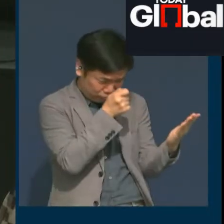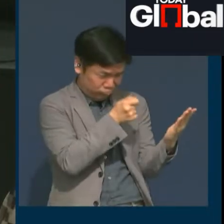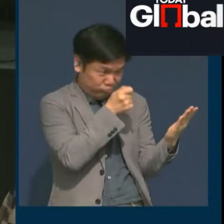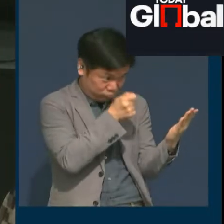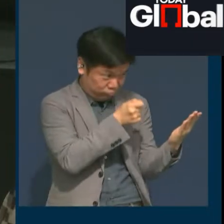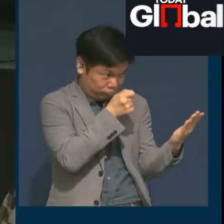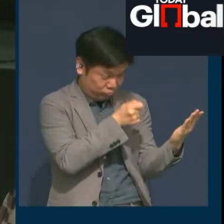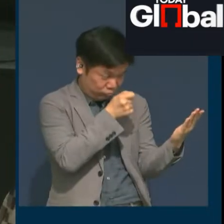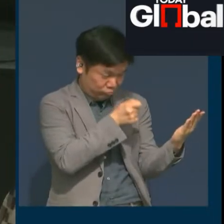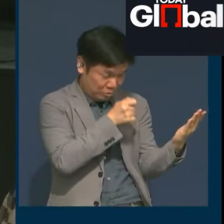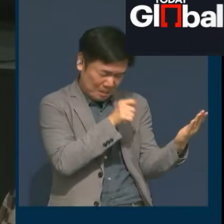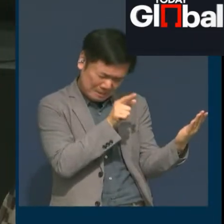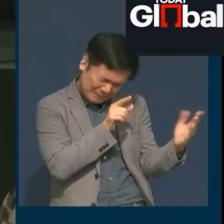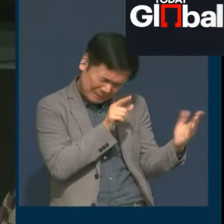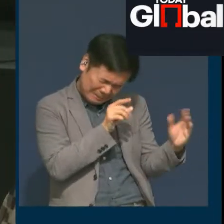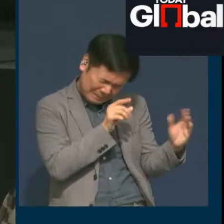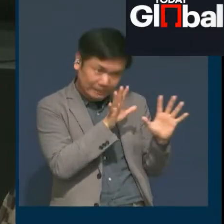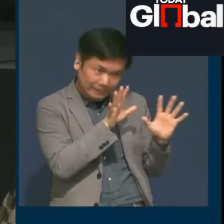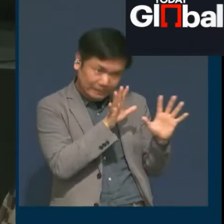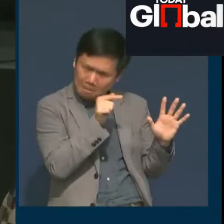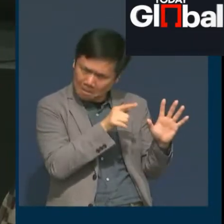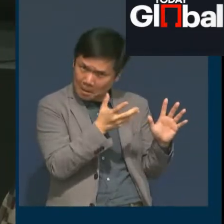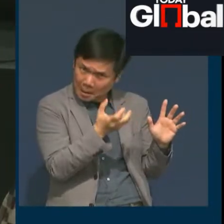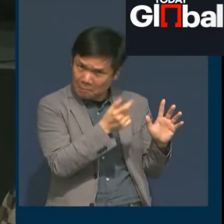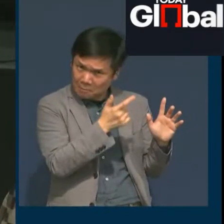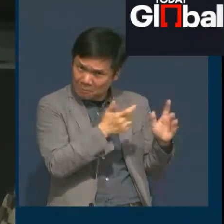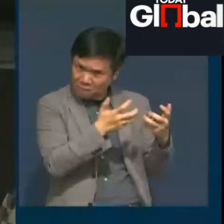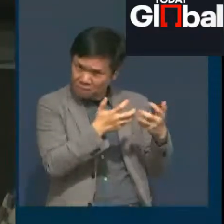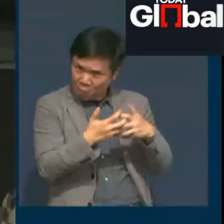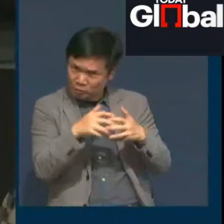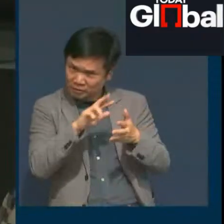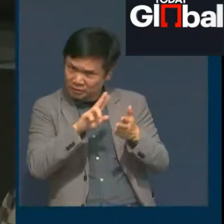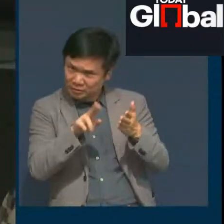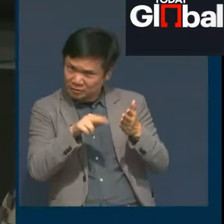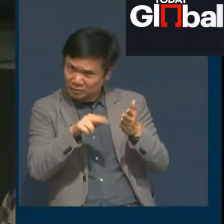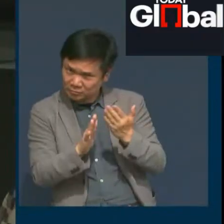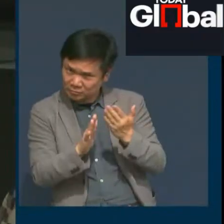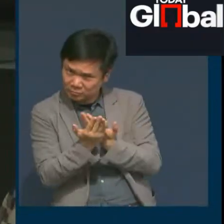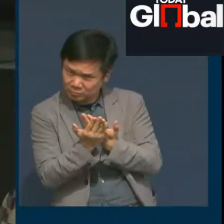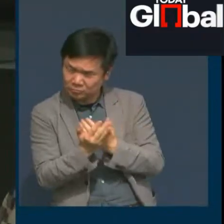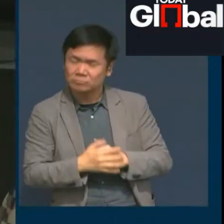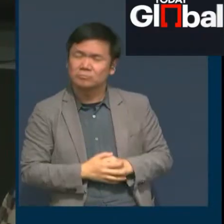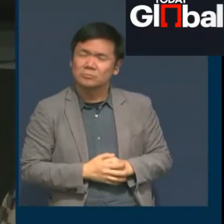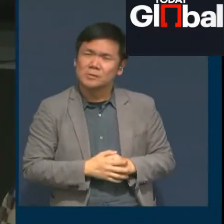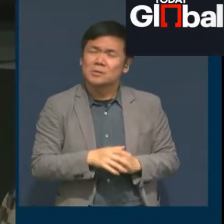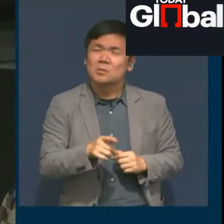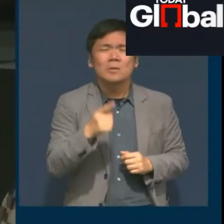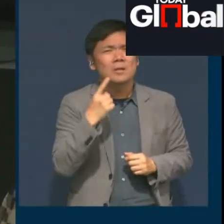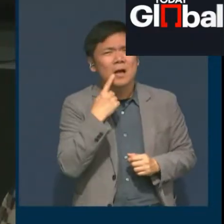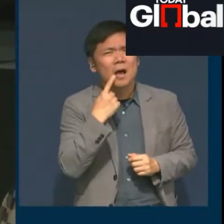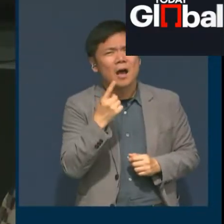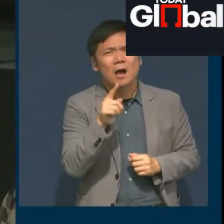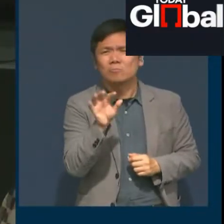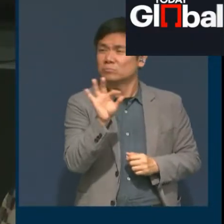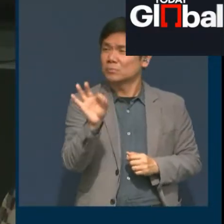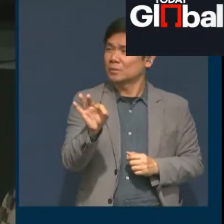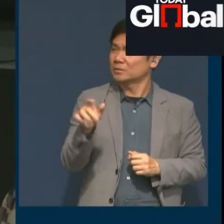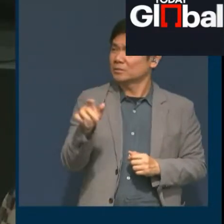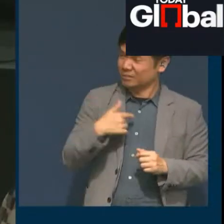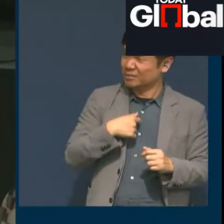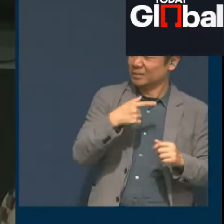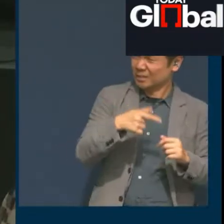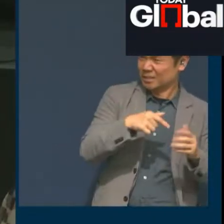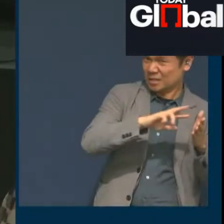we looked at the legislation related to disabilities. There's a gap between legislative text and implementation. In